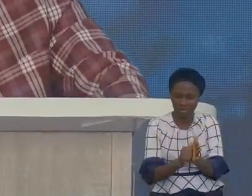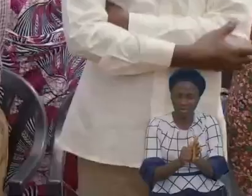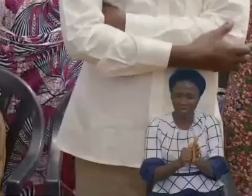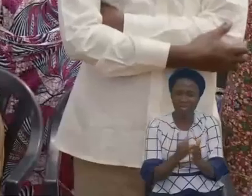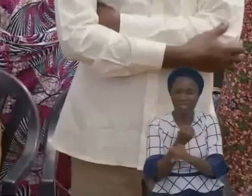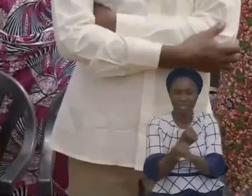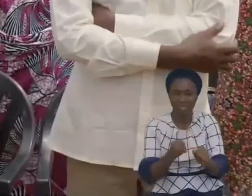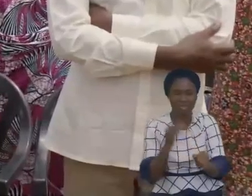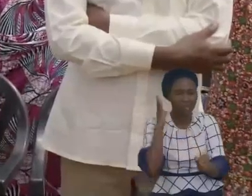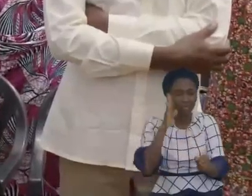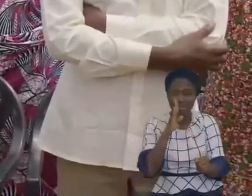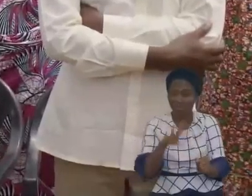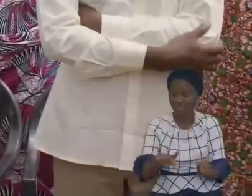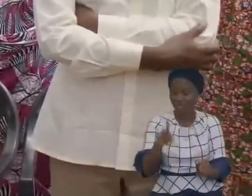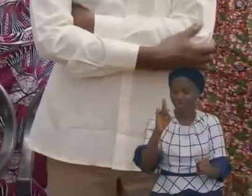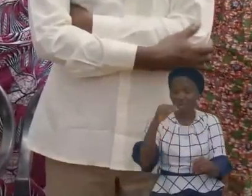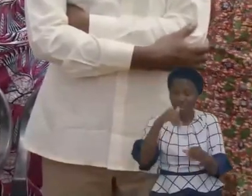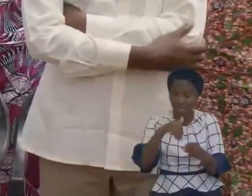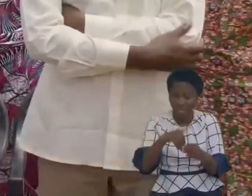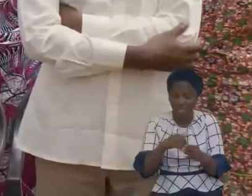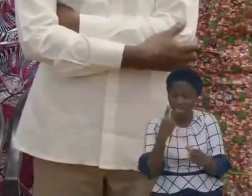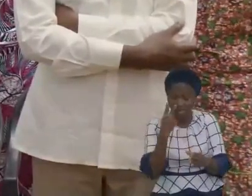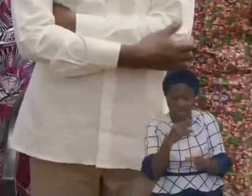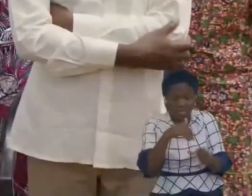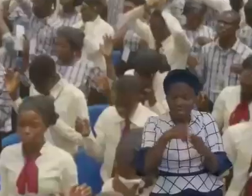Jesus' name.